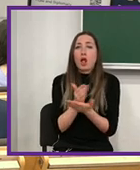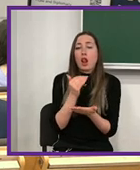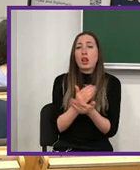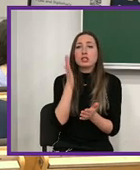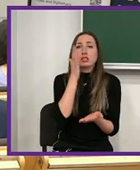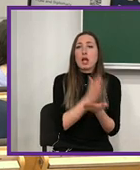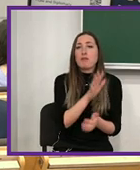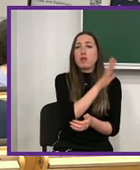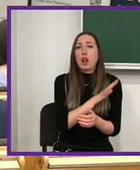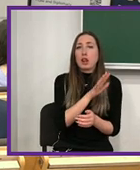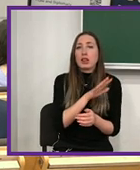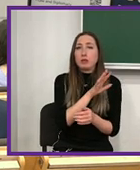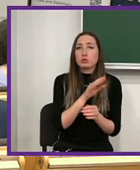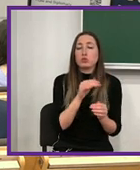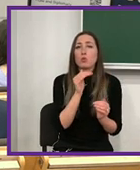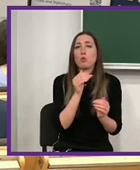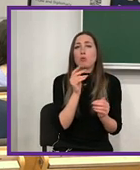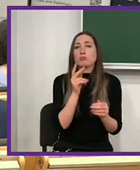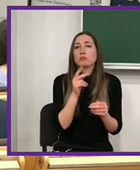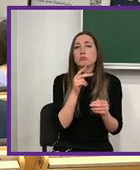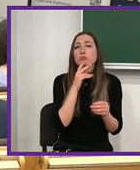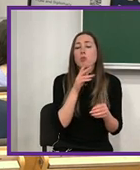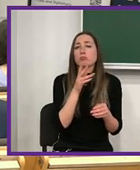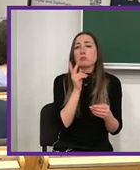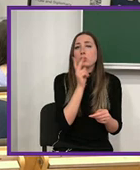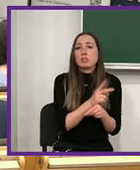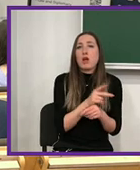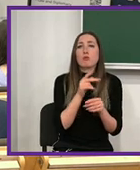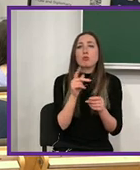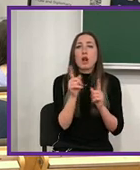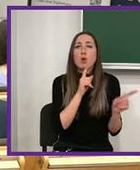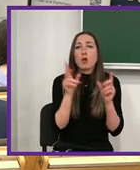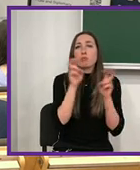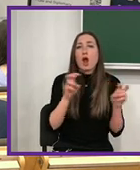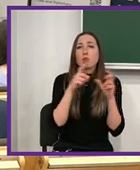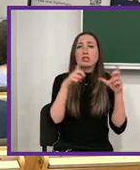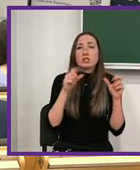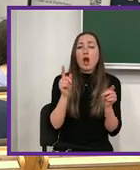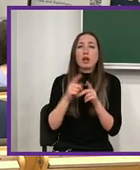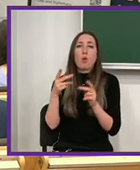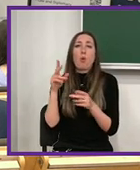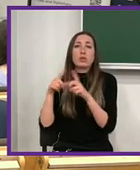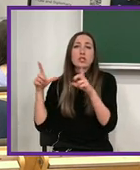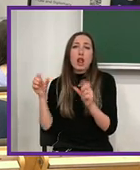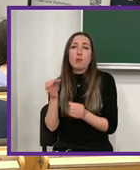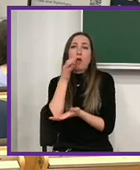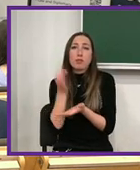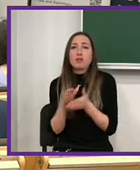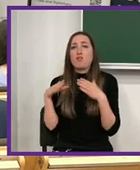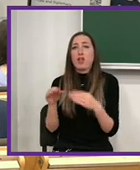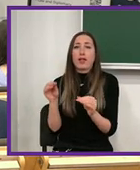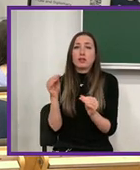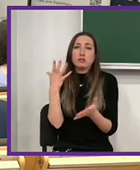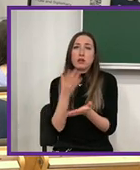rights, and the responsibilities of businesses to do their part. And then there's a shared third responsibility for redress and